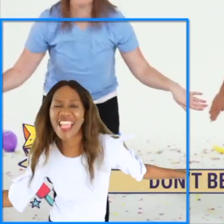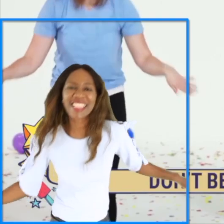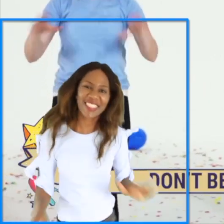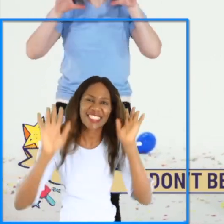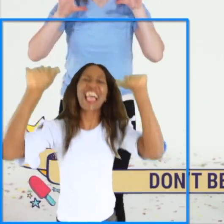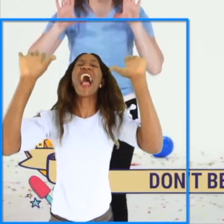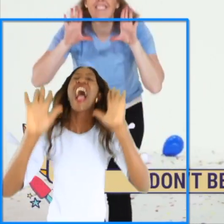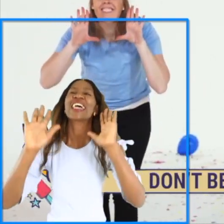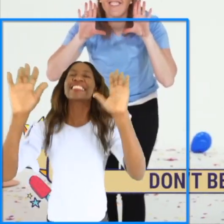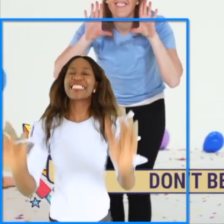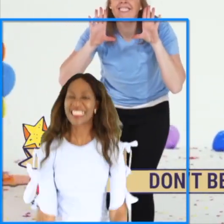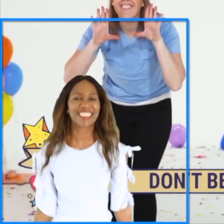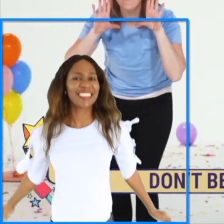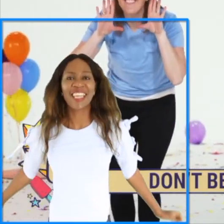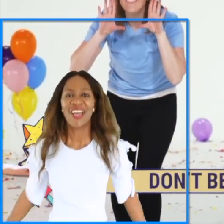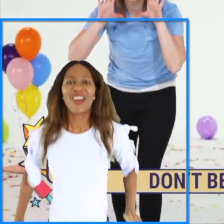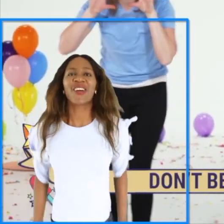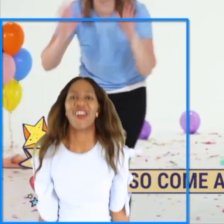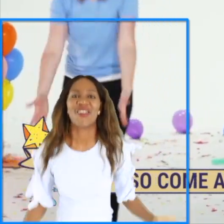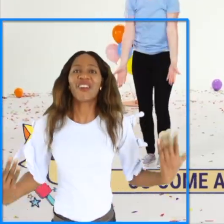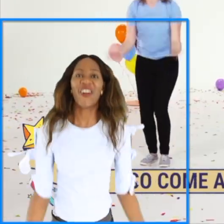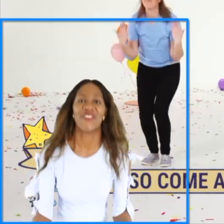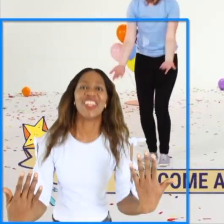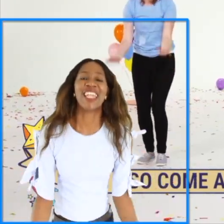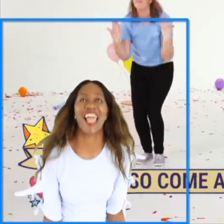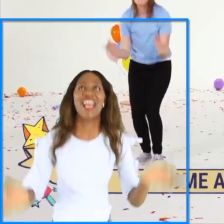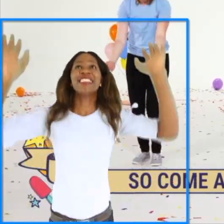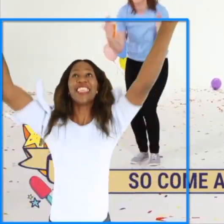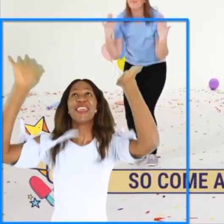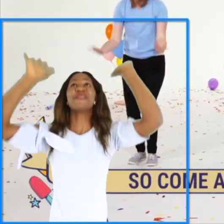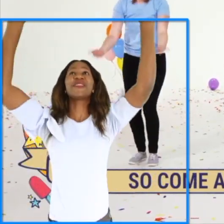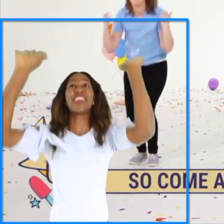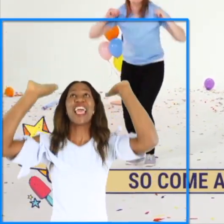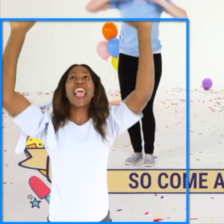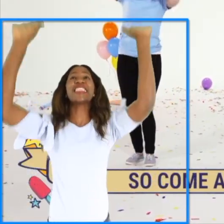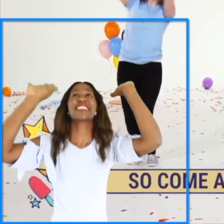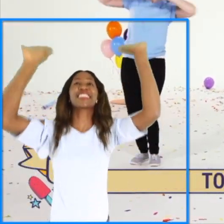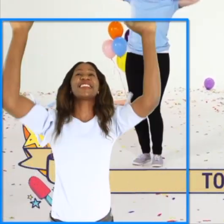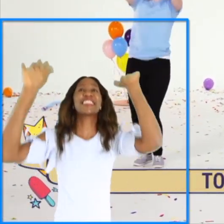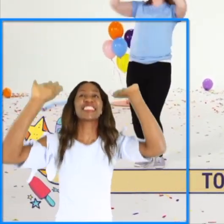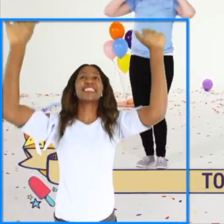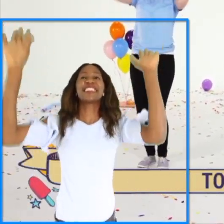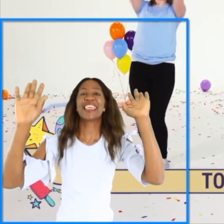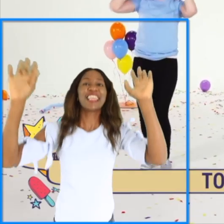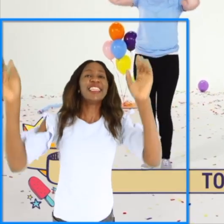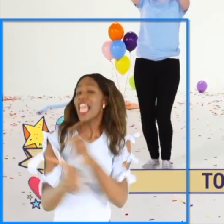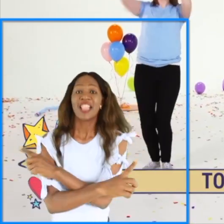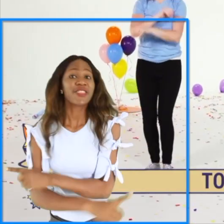afraid to shout. So come on and lift your hands.